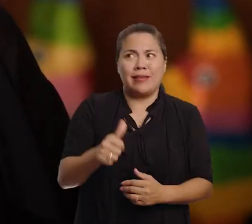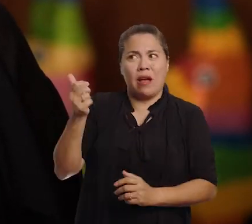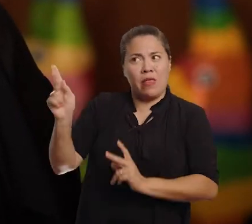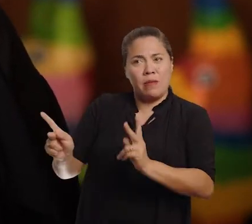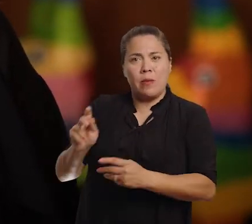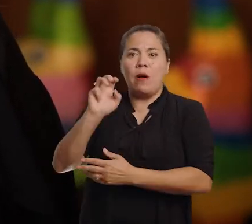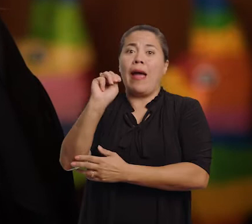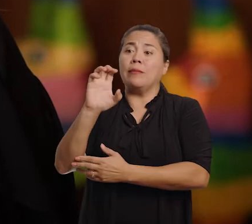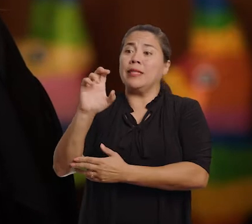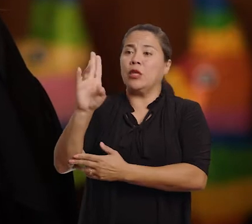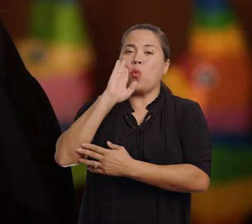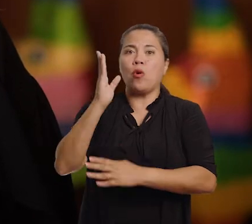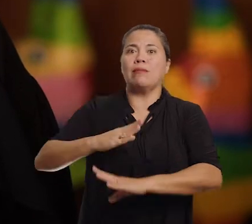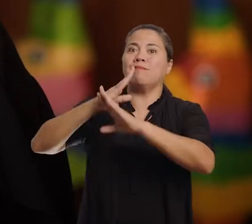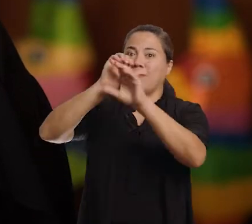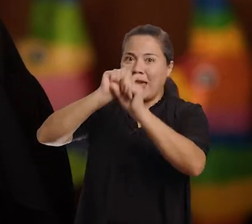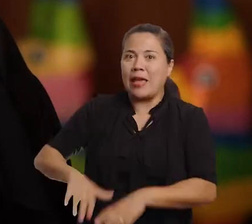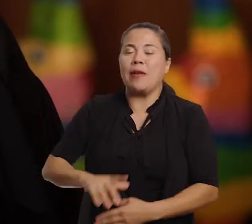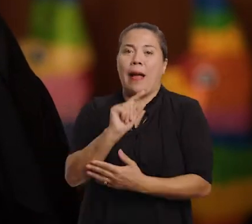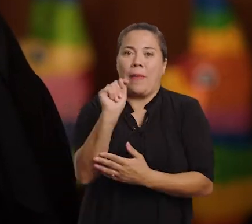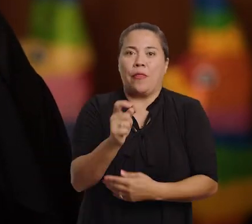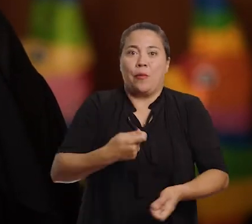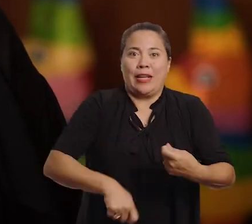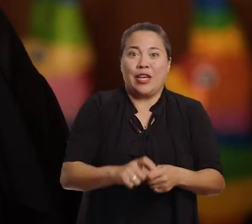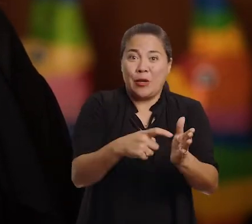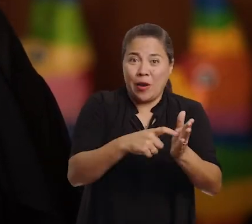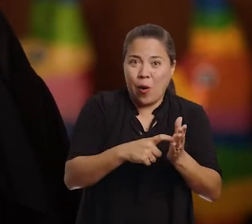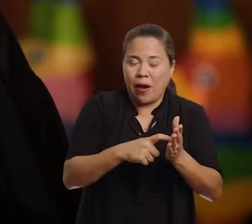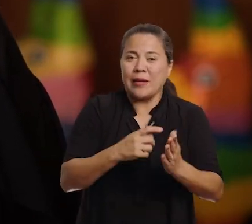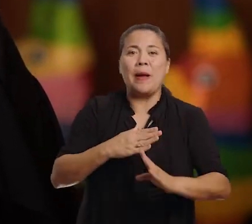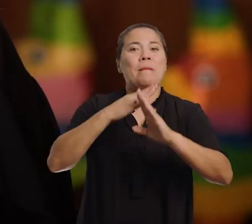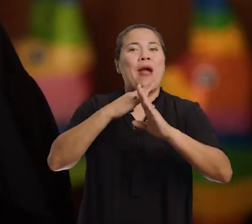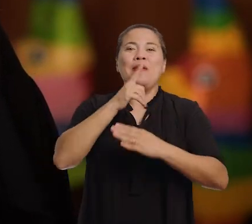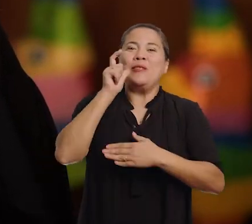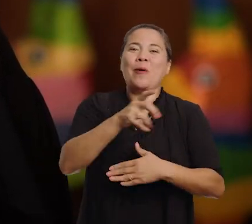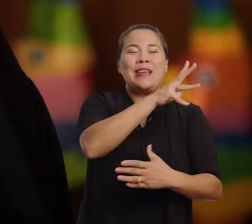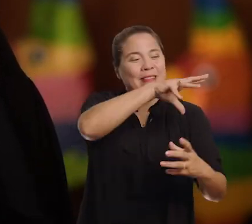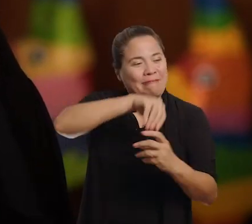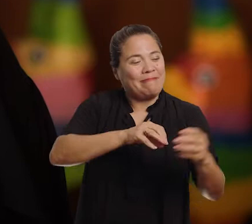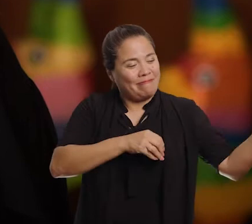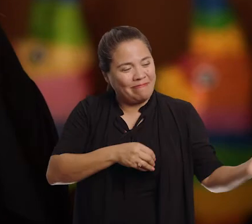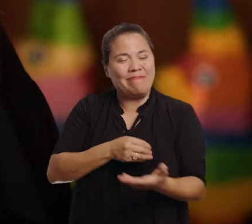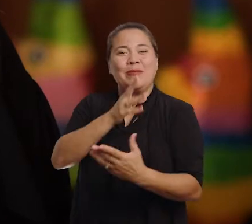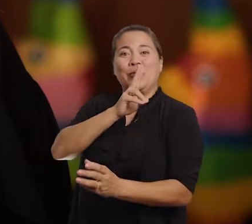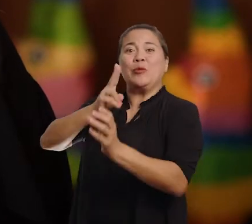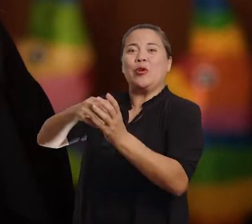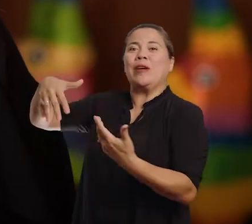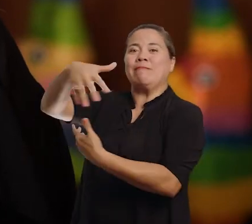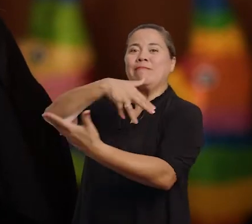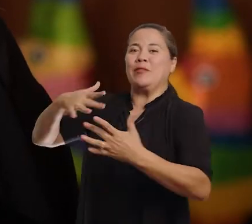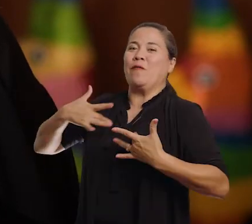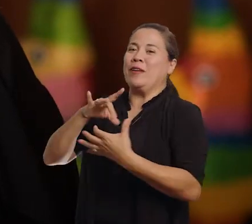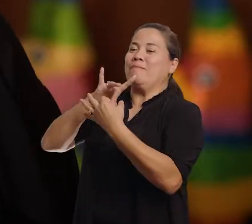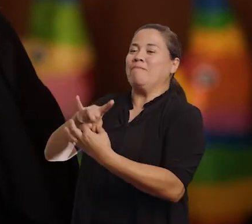have, the MCU eliminates their bathroom and changing needs as barriers to meaningful participation and ultimately a